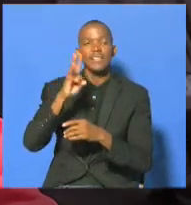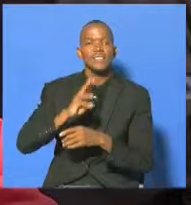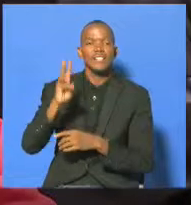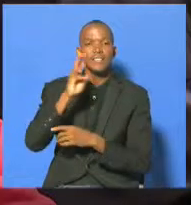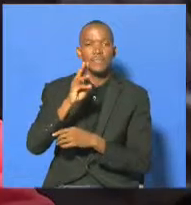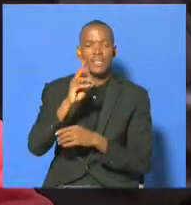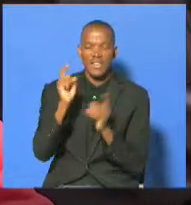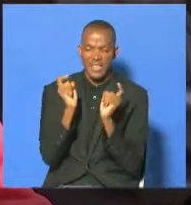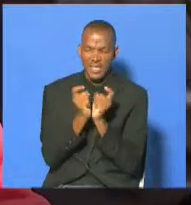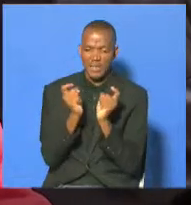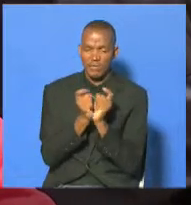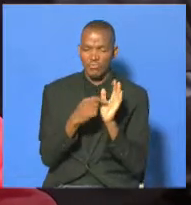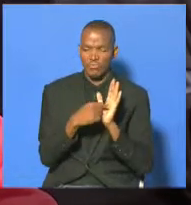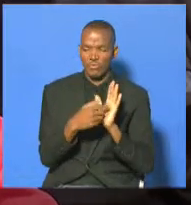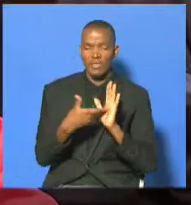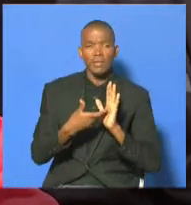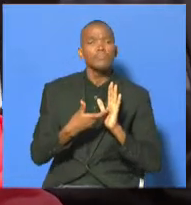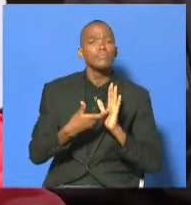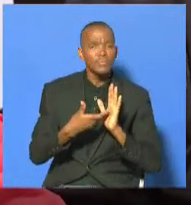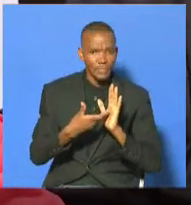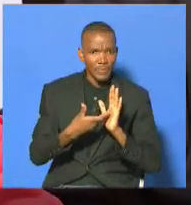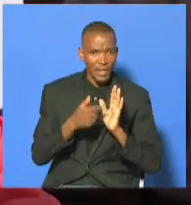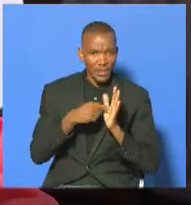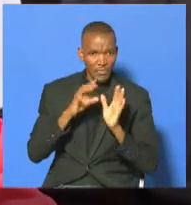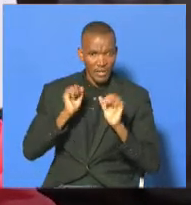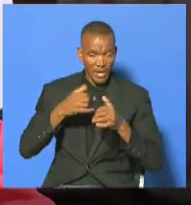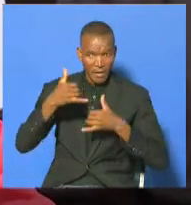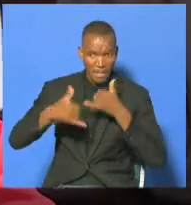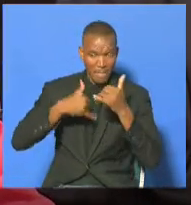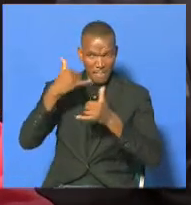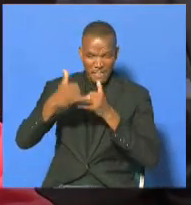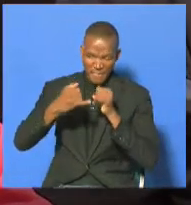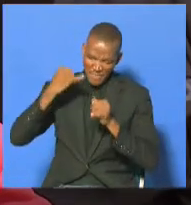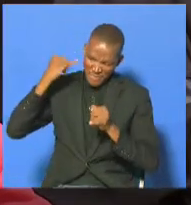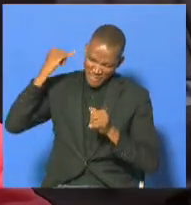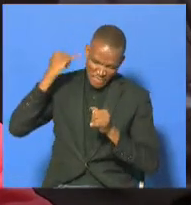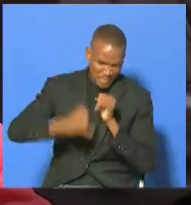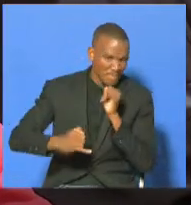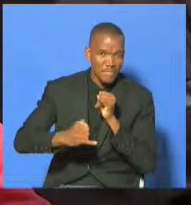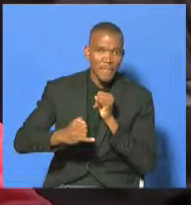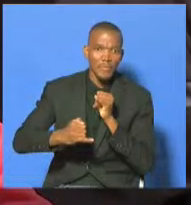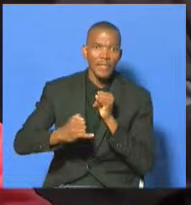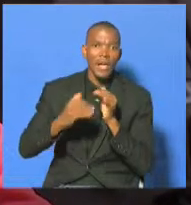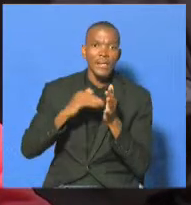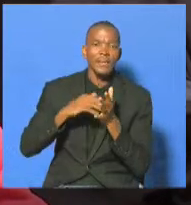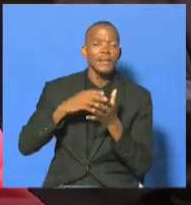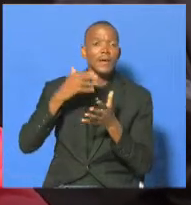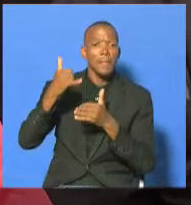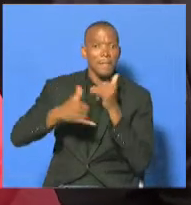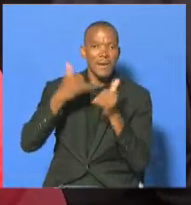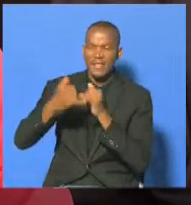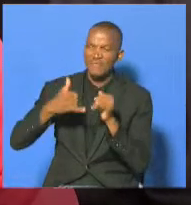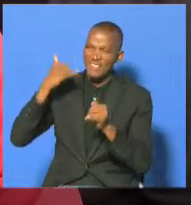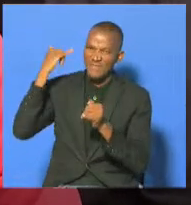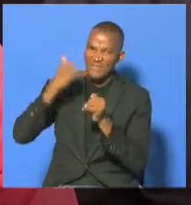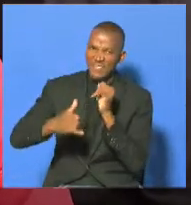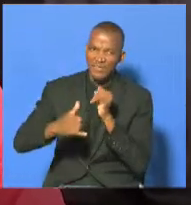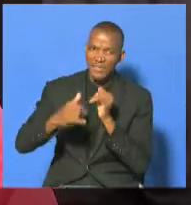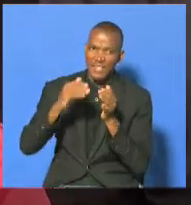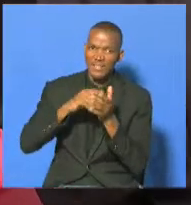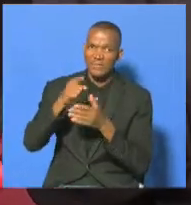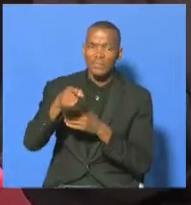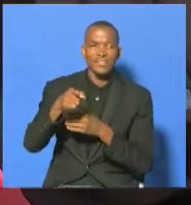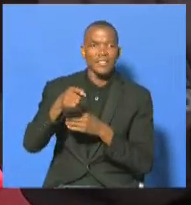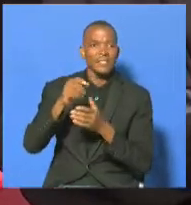game dictates that, you know, you play until the last moment, until the Fat Lady sings, isn't it? Yeah.